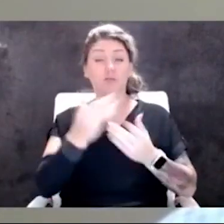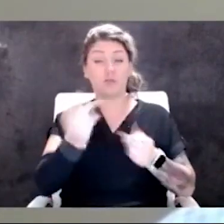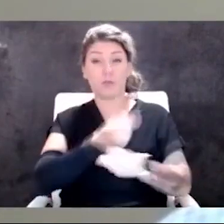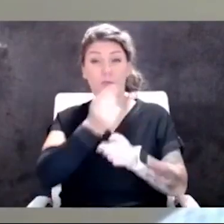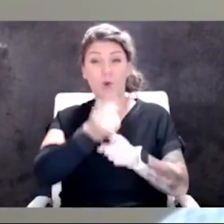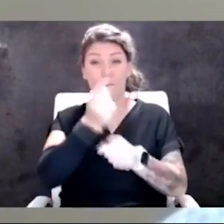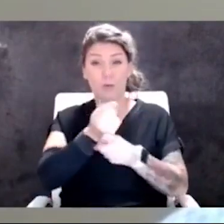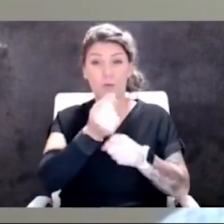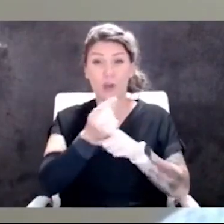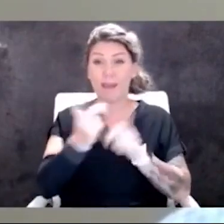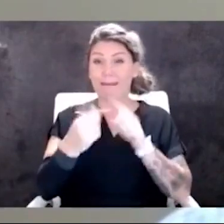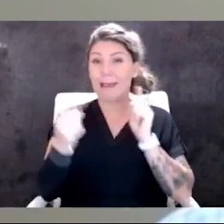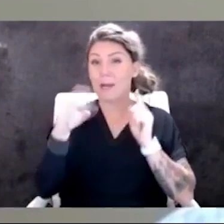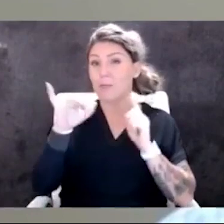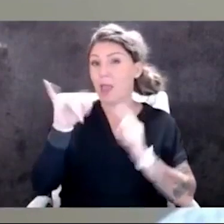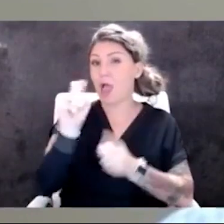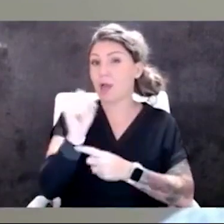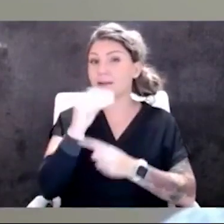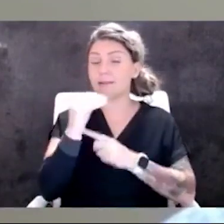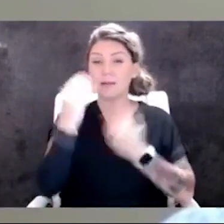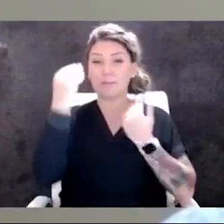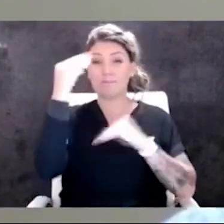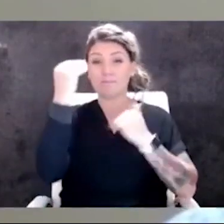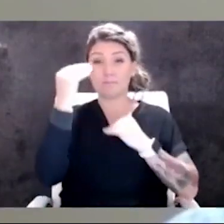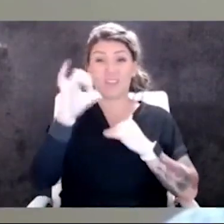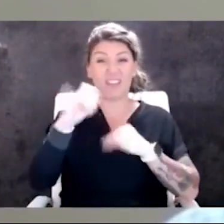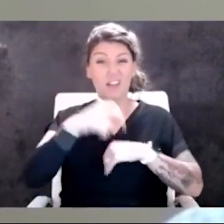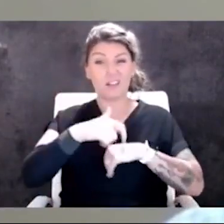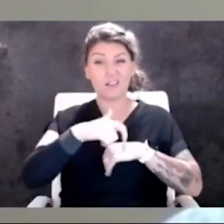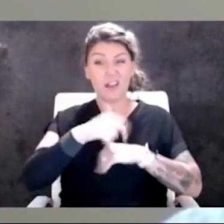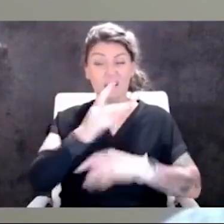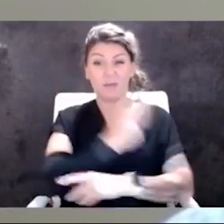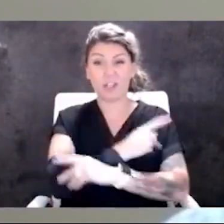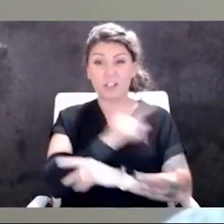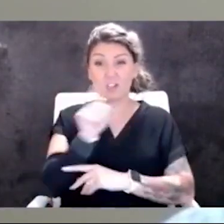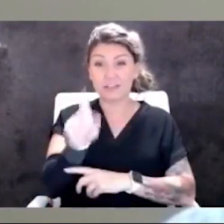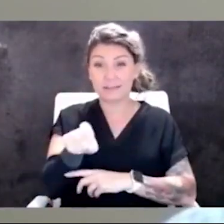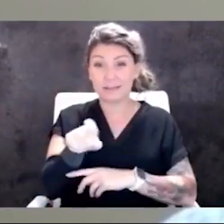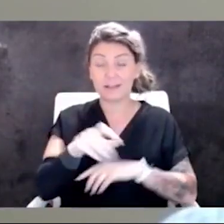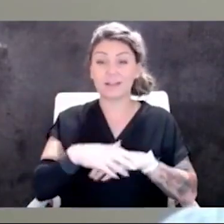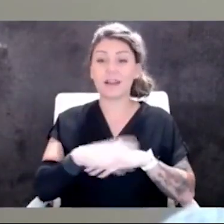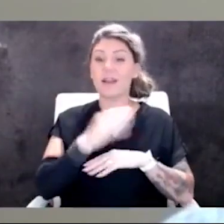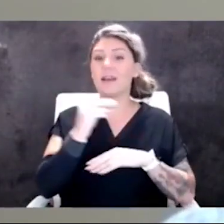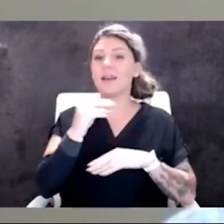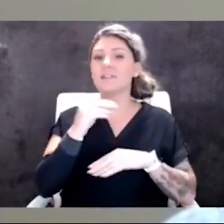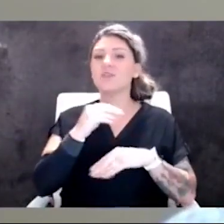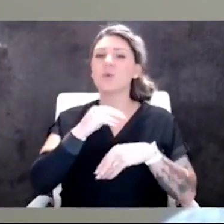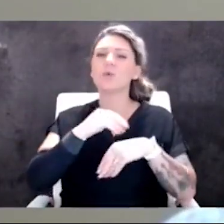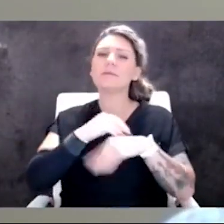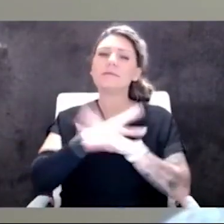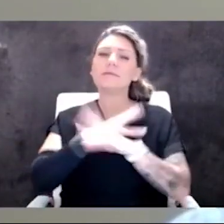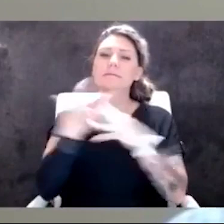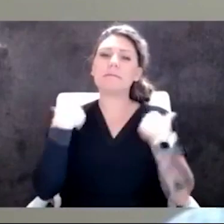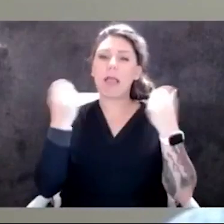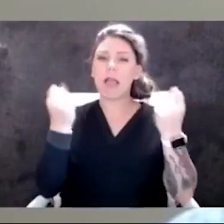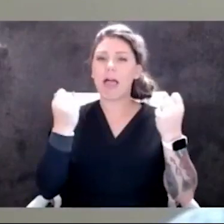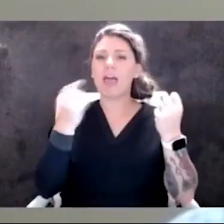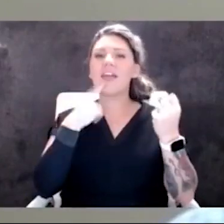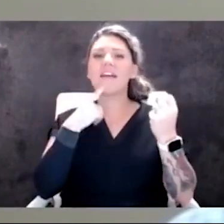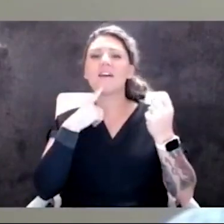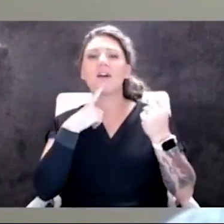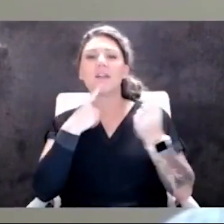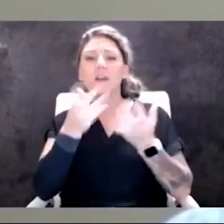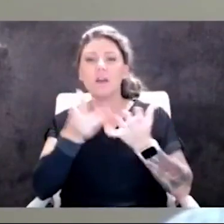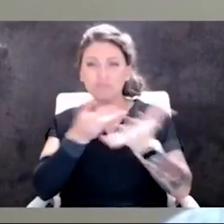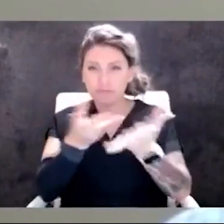and minimize the length of time that patients need that. And so the telehealth consults that we've trialed and are